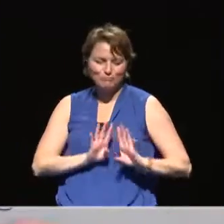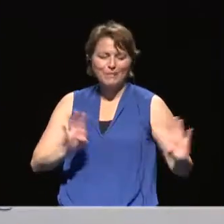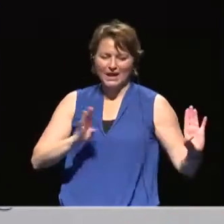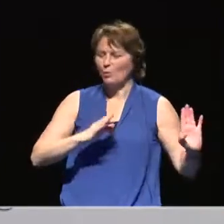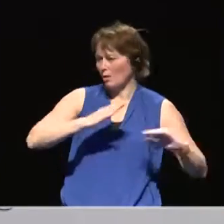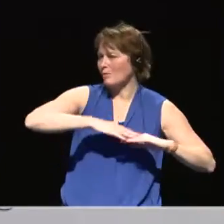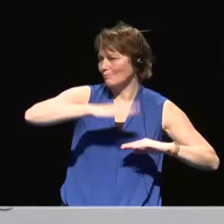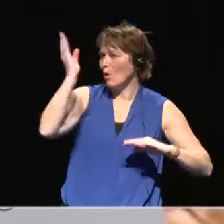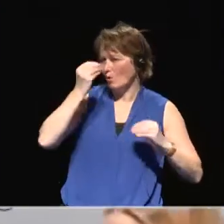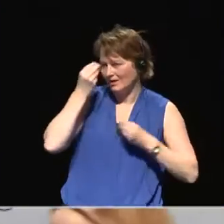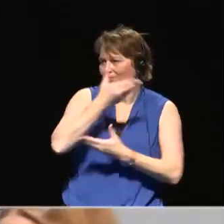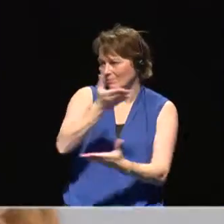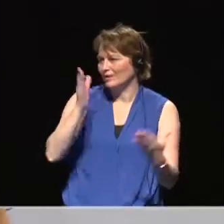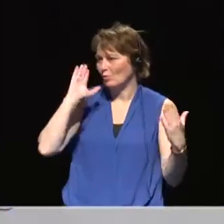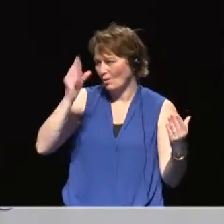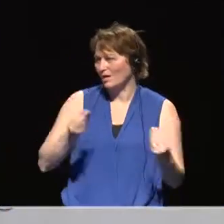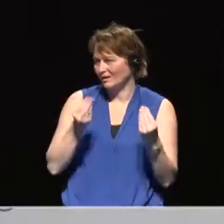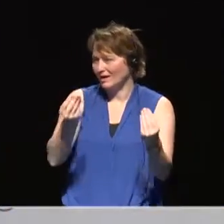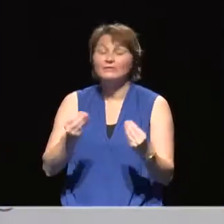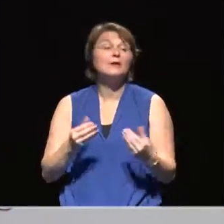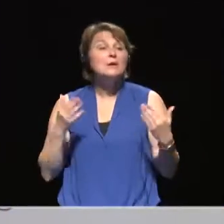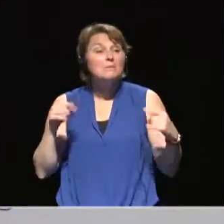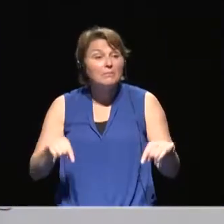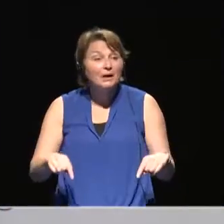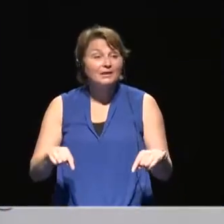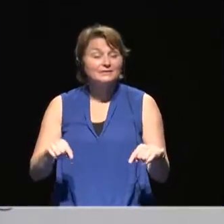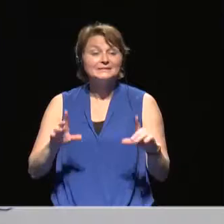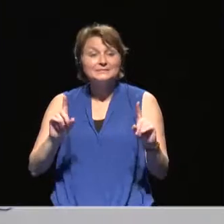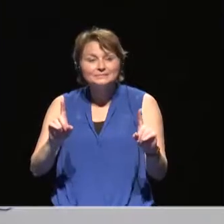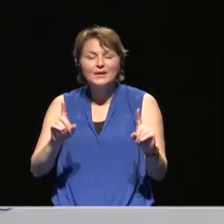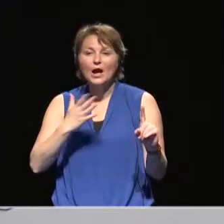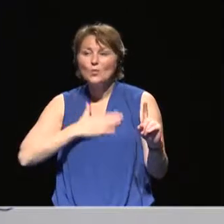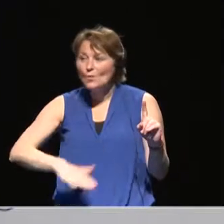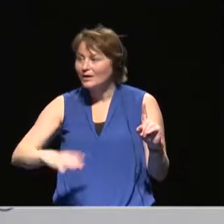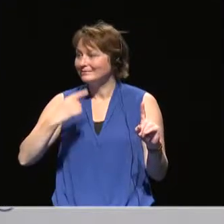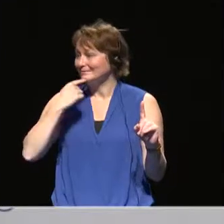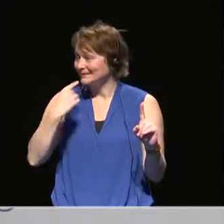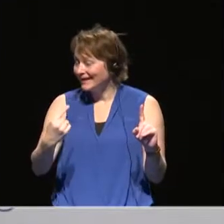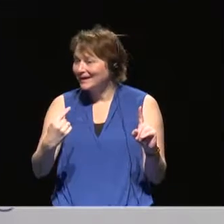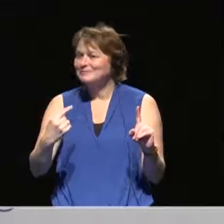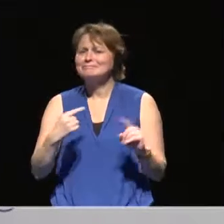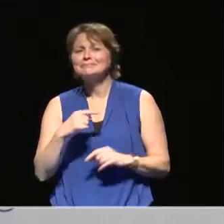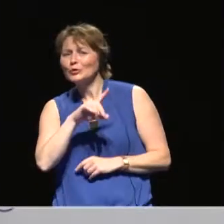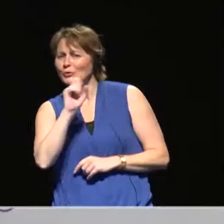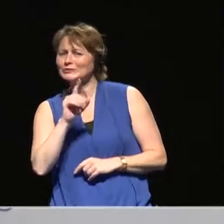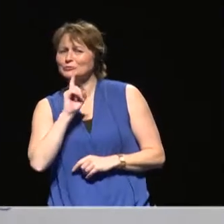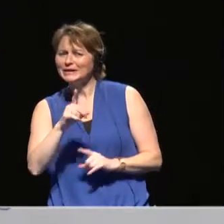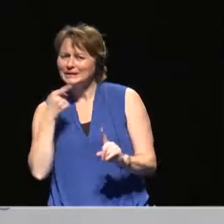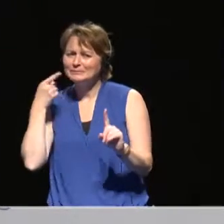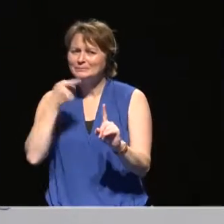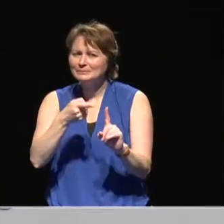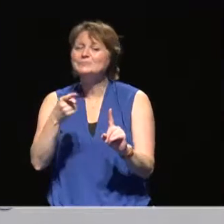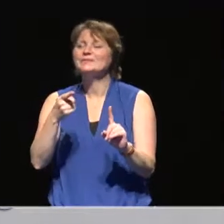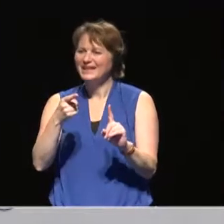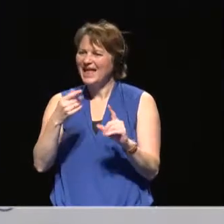can on that. But here, let me just say, the question is, are the instruments at